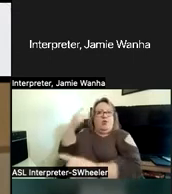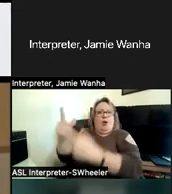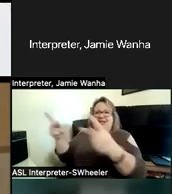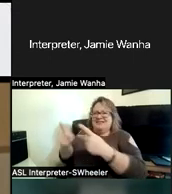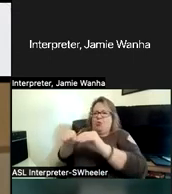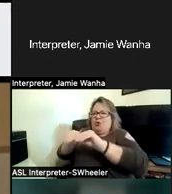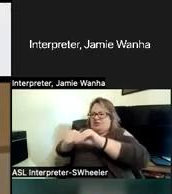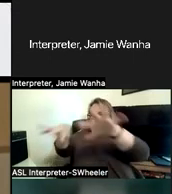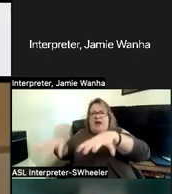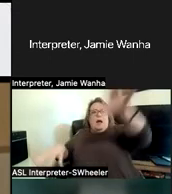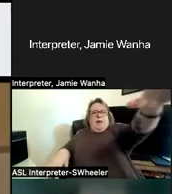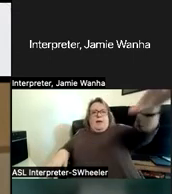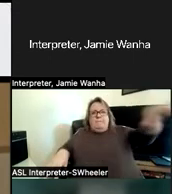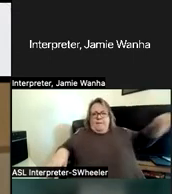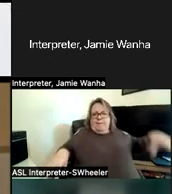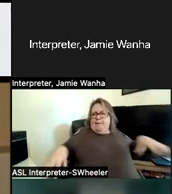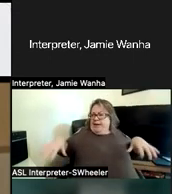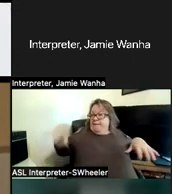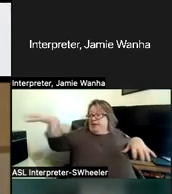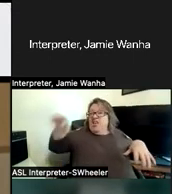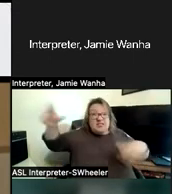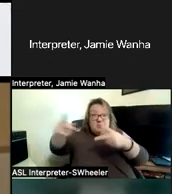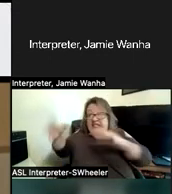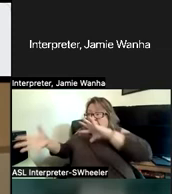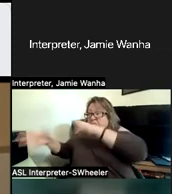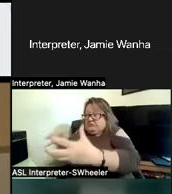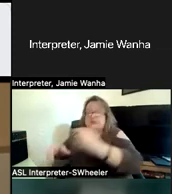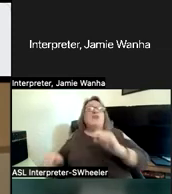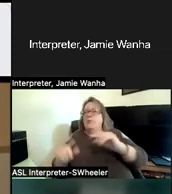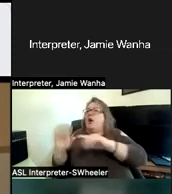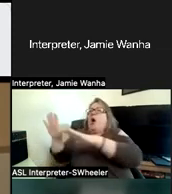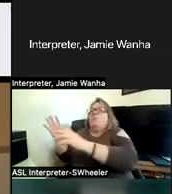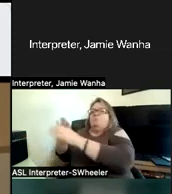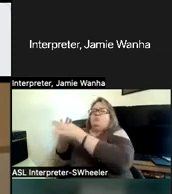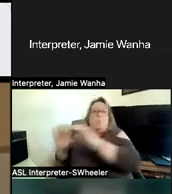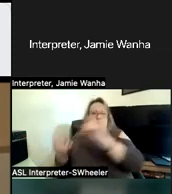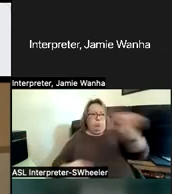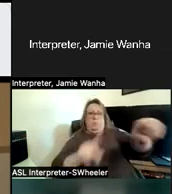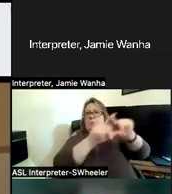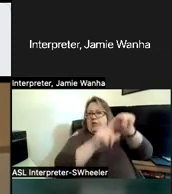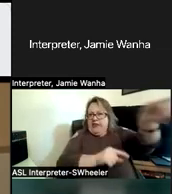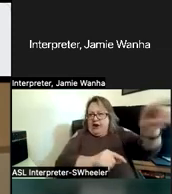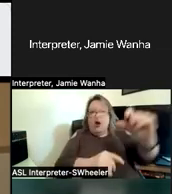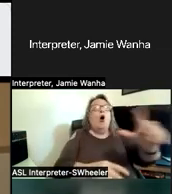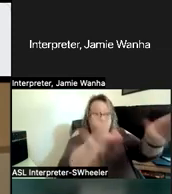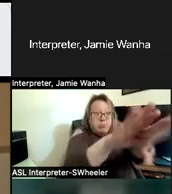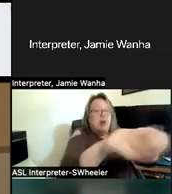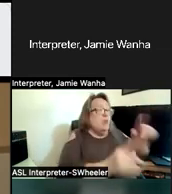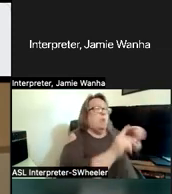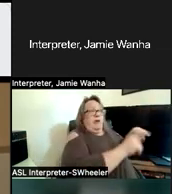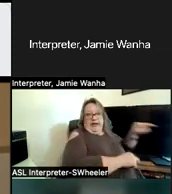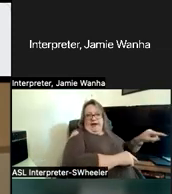we're able to quickly adapt and get there in a timely manner. And we always are required by our national office to have a